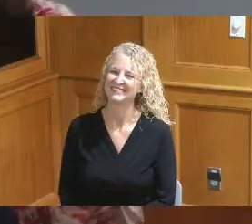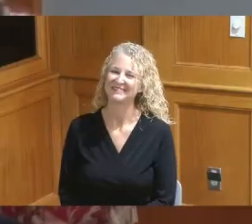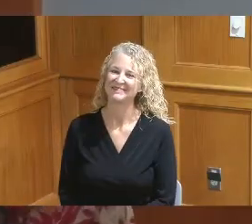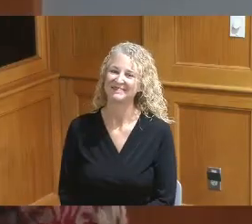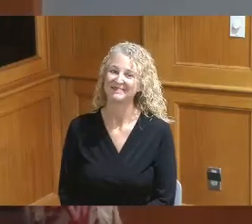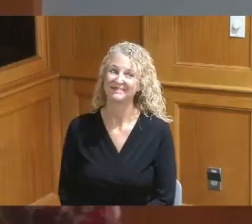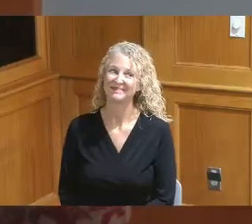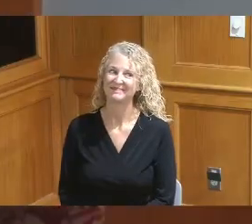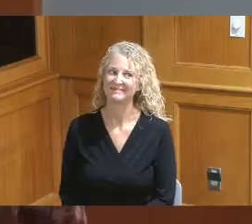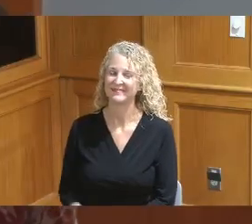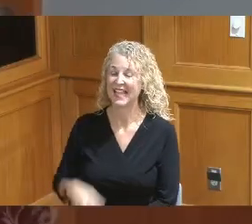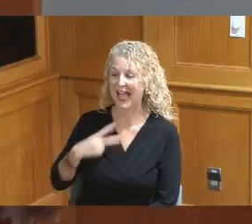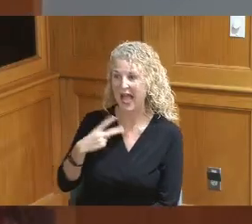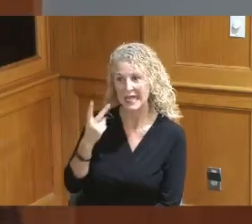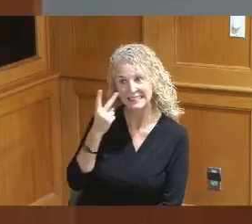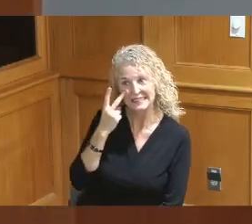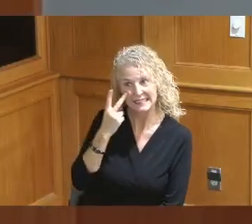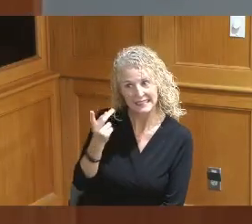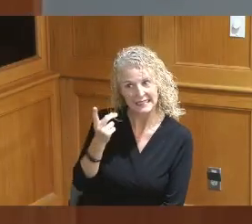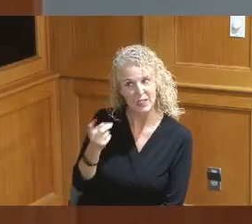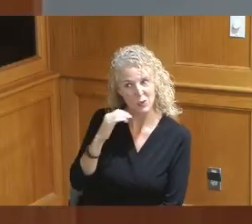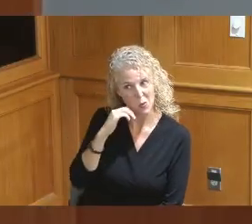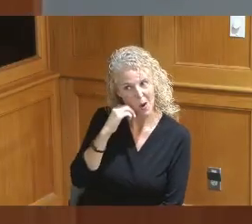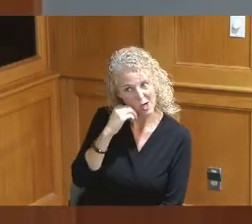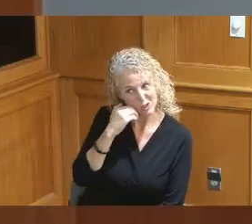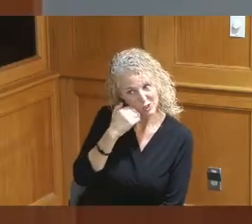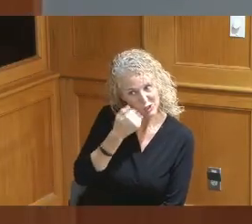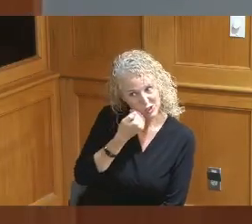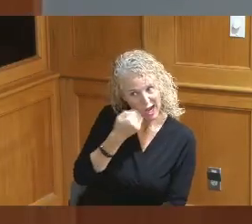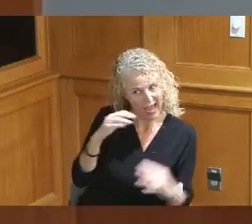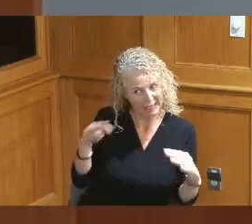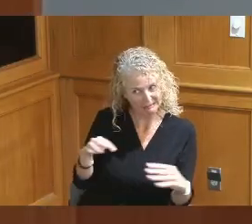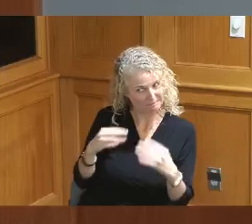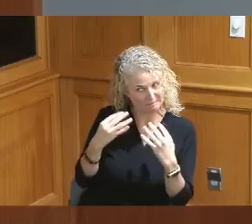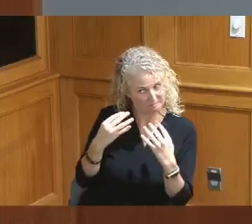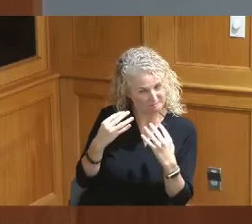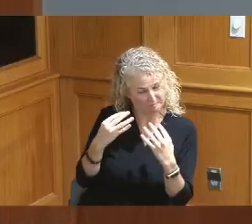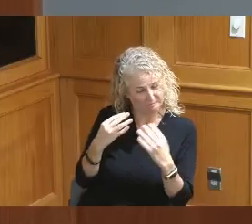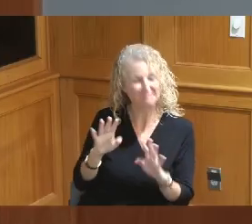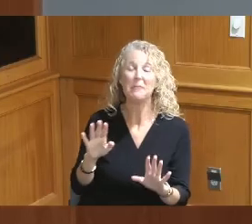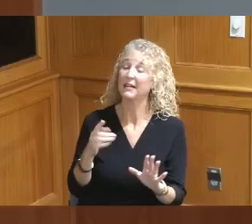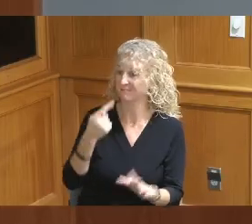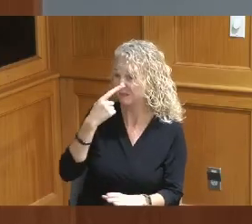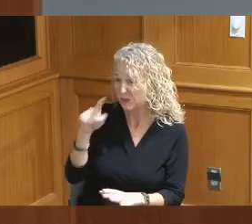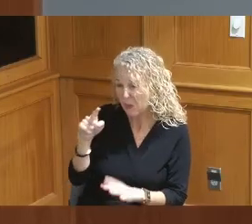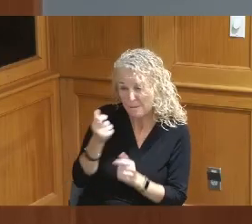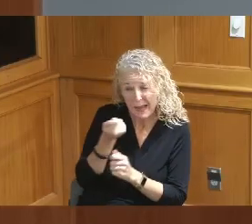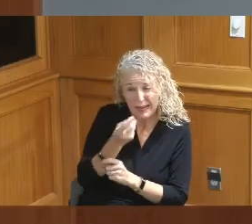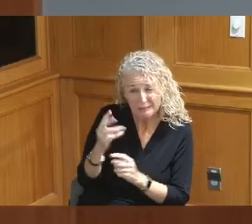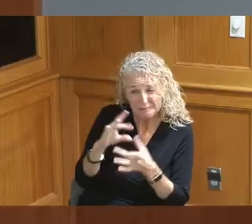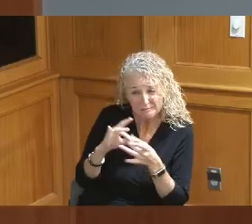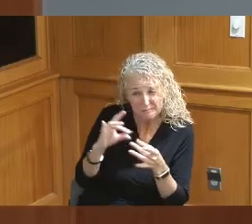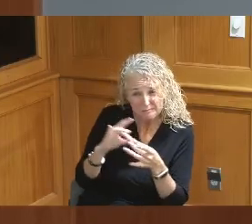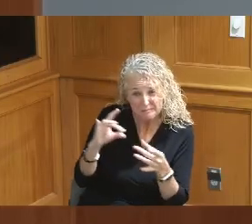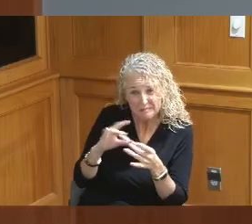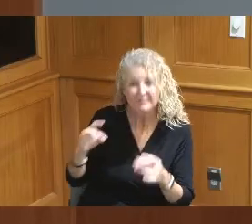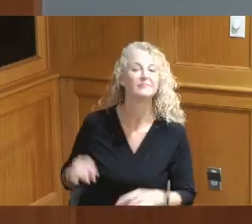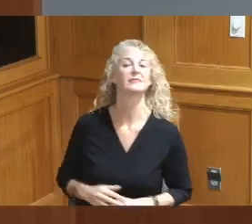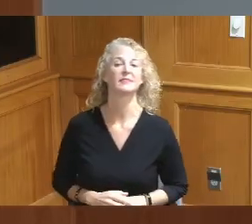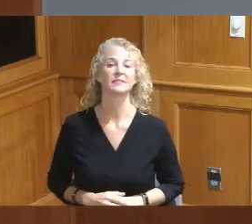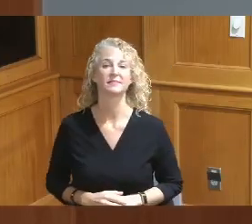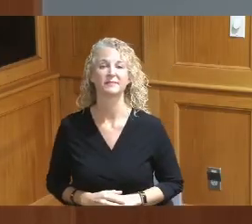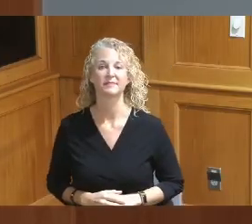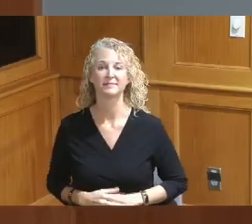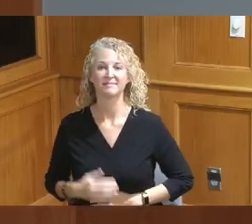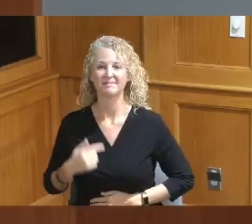can see that you're itching to say something, right? She's up here going, no. But yes, would you like to say a couple words? So actually, I